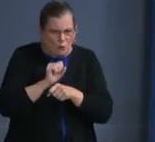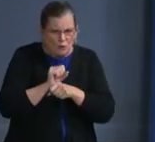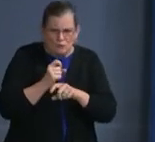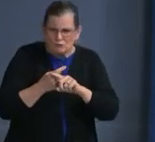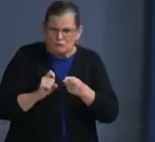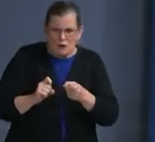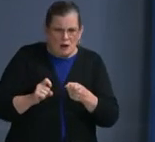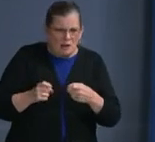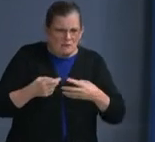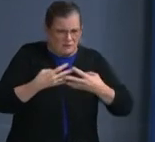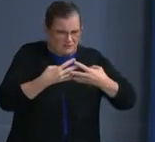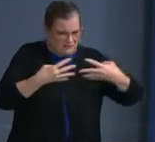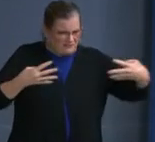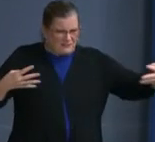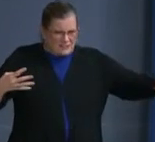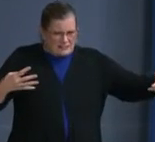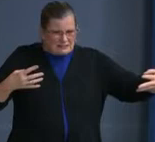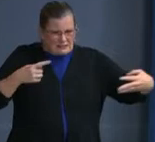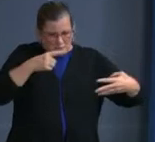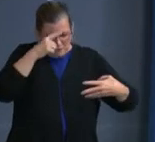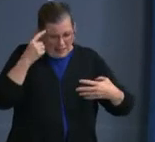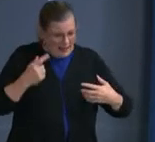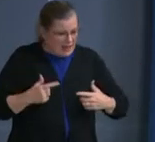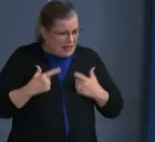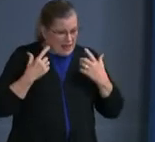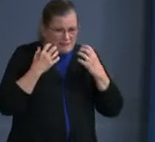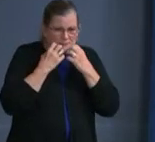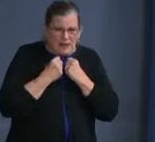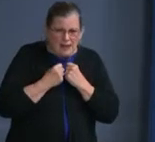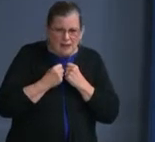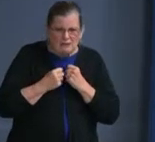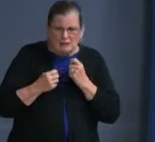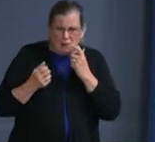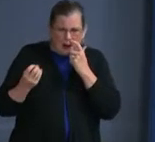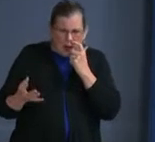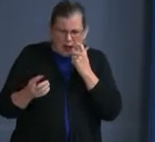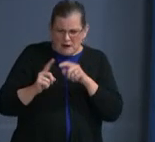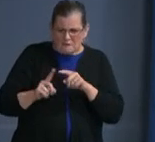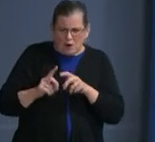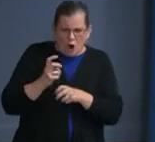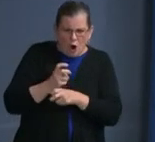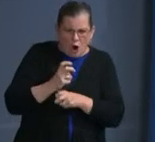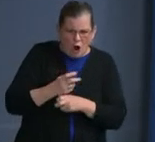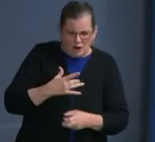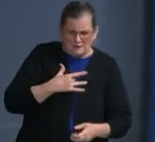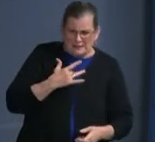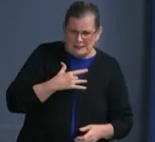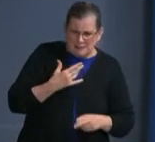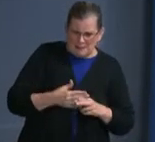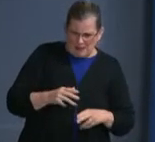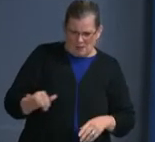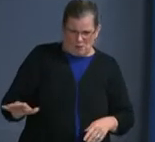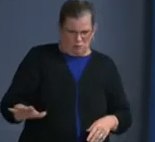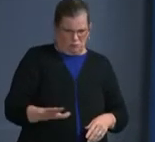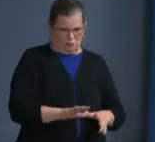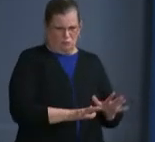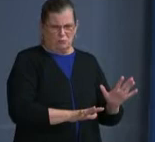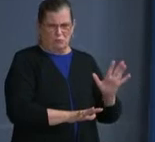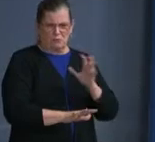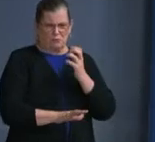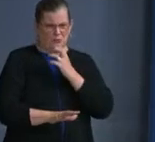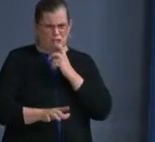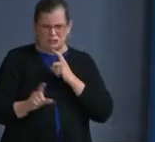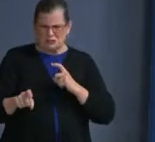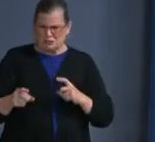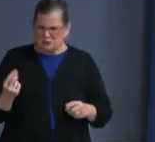at Black Lives Matter Plaza, and a lot of kind of hard feelings about that, and saying, oh, the MPD should have done